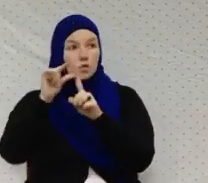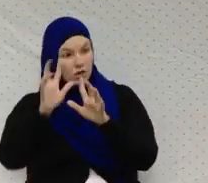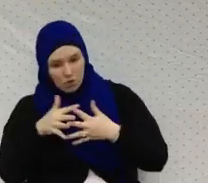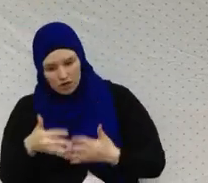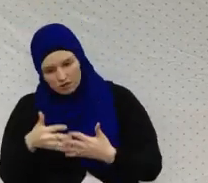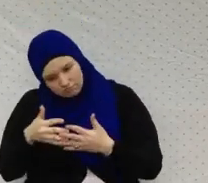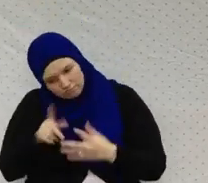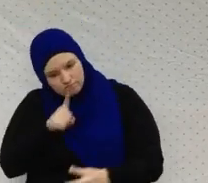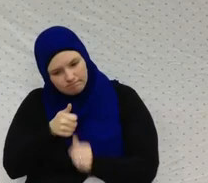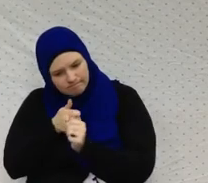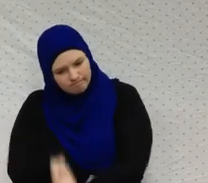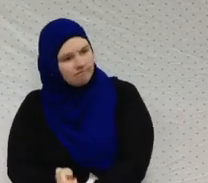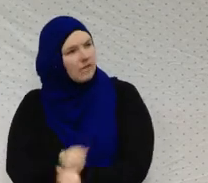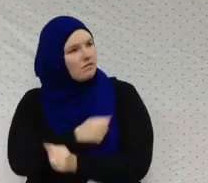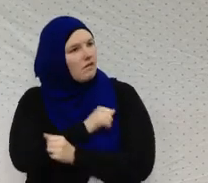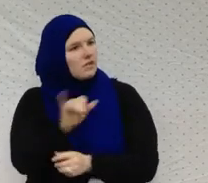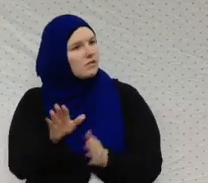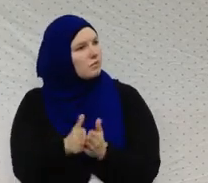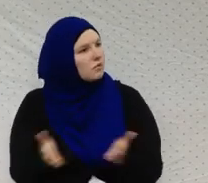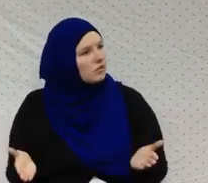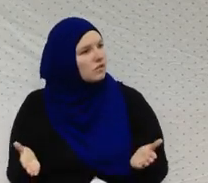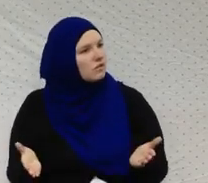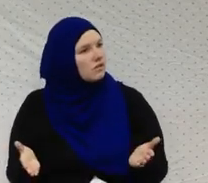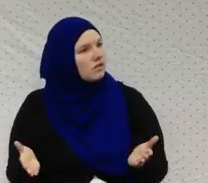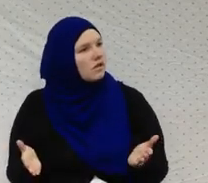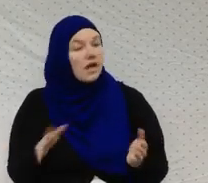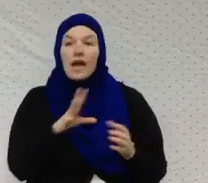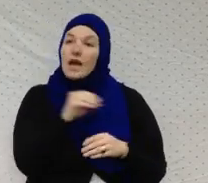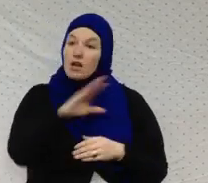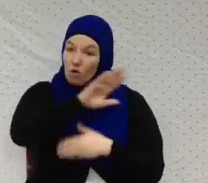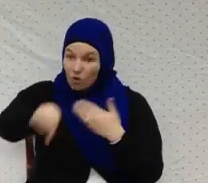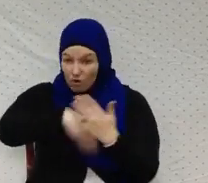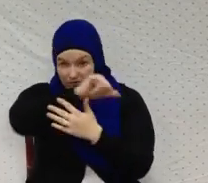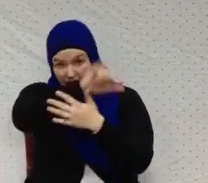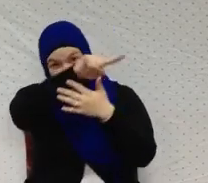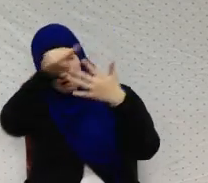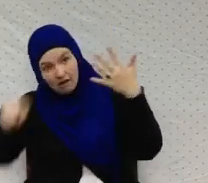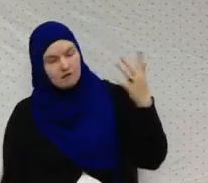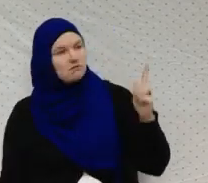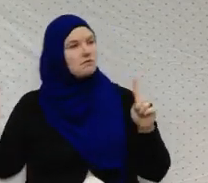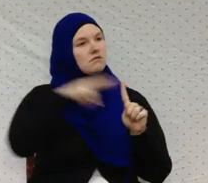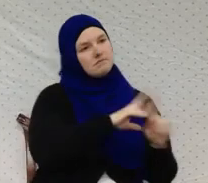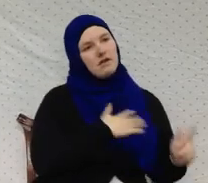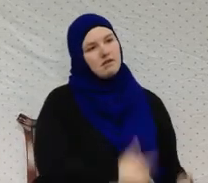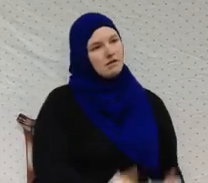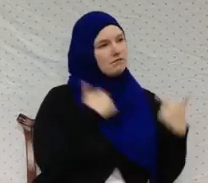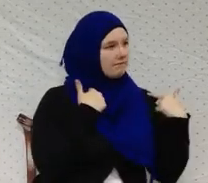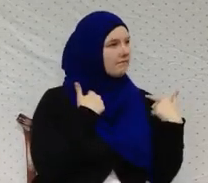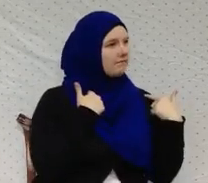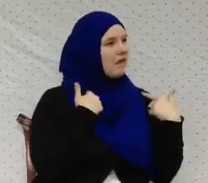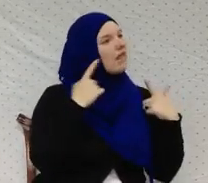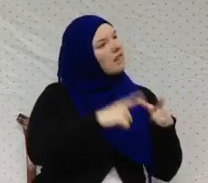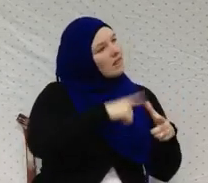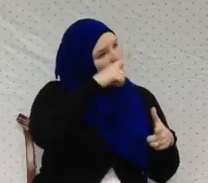the appreciation you have for His guidance, and how you put all of this to practice in your life so